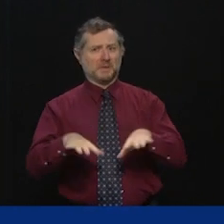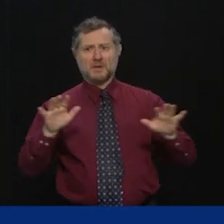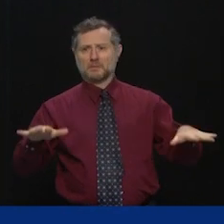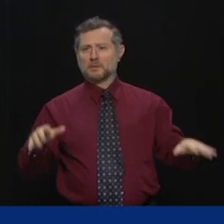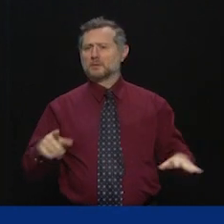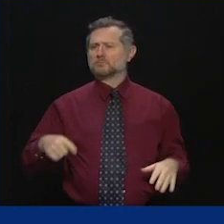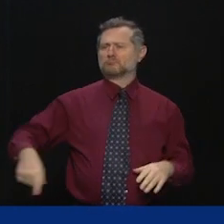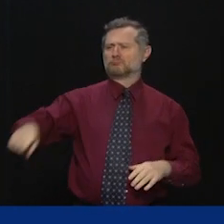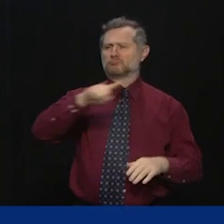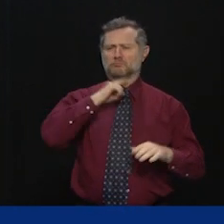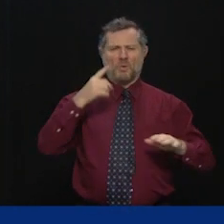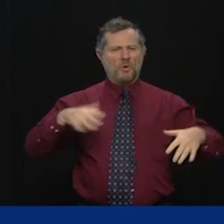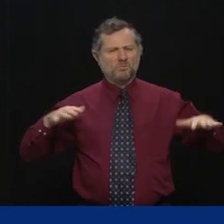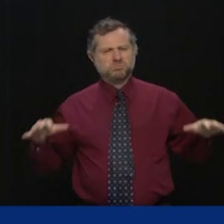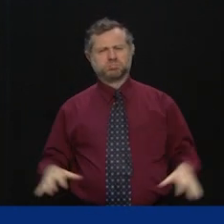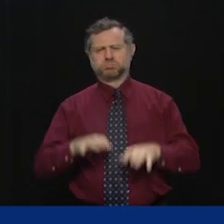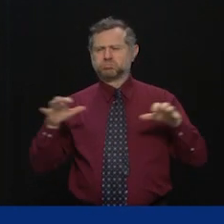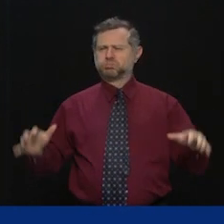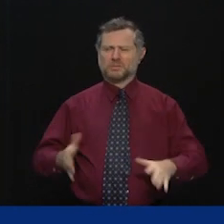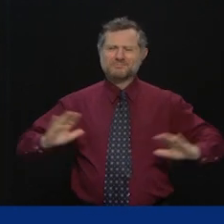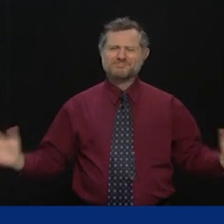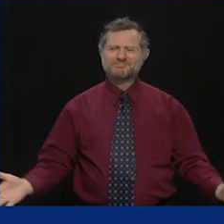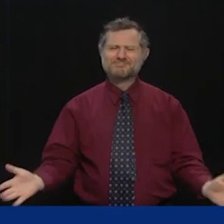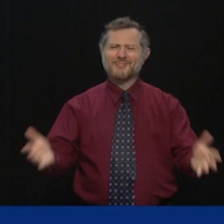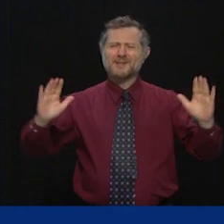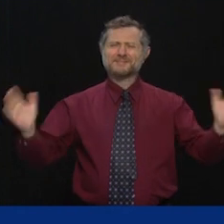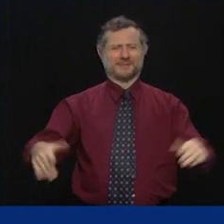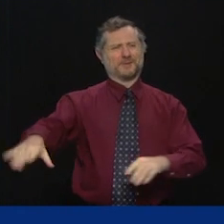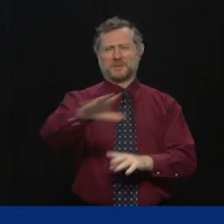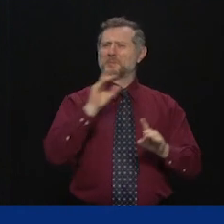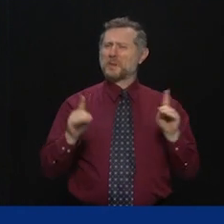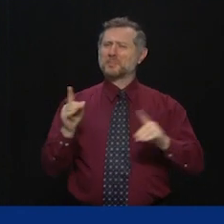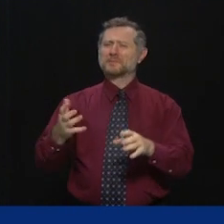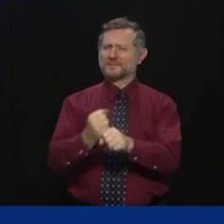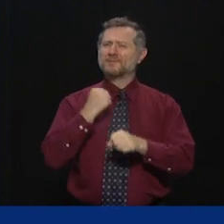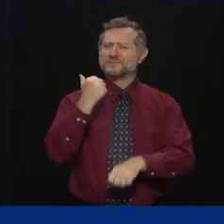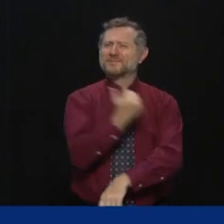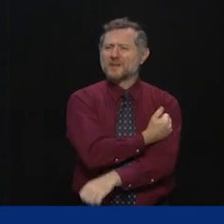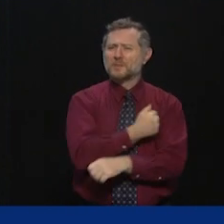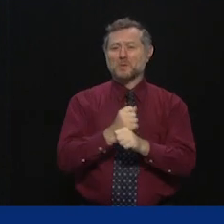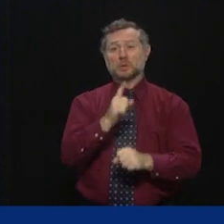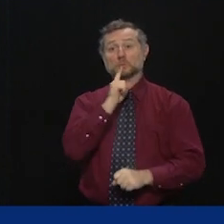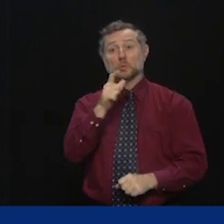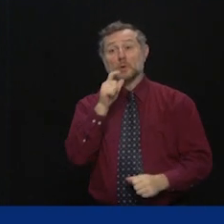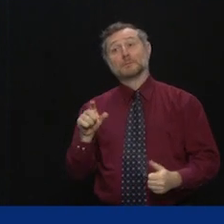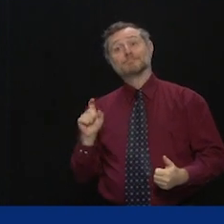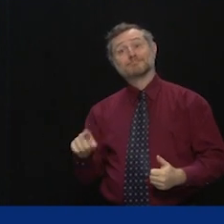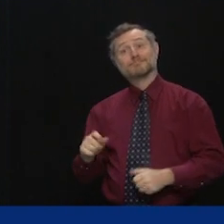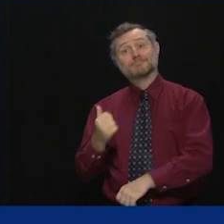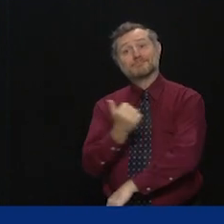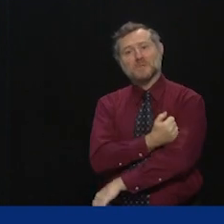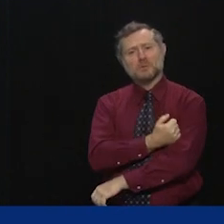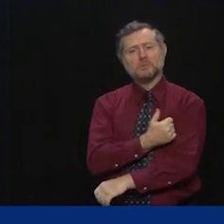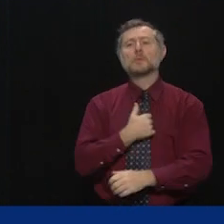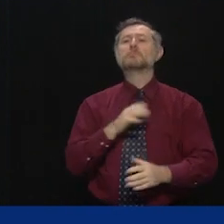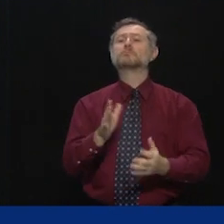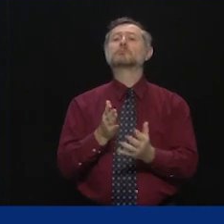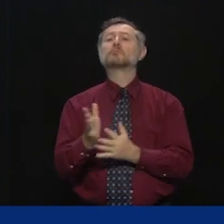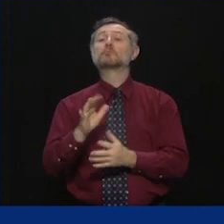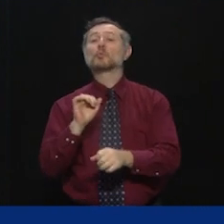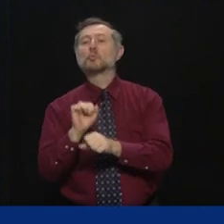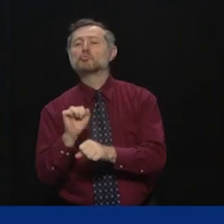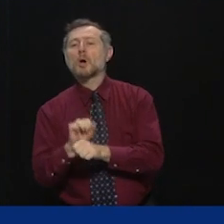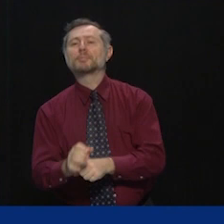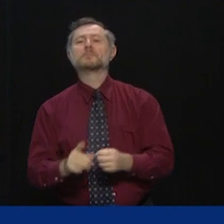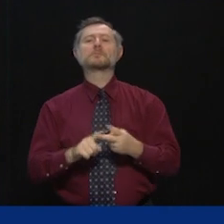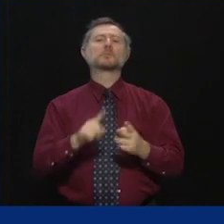for vaccines, who has made sure that individuals that need this through his office, through the constituent services, and also some work of his own,